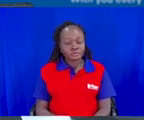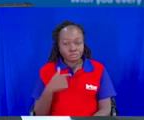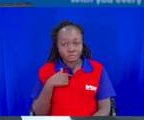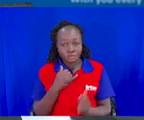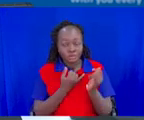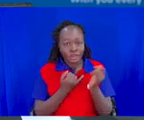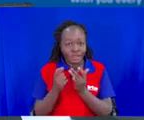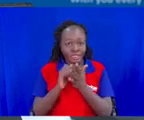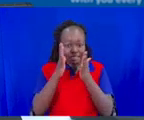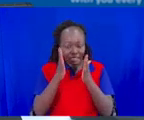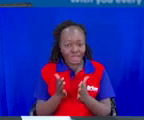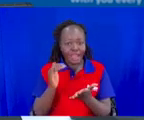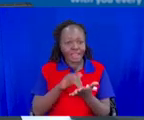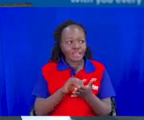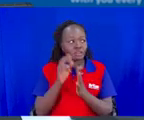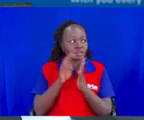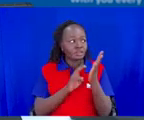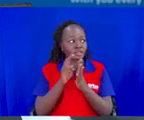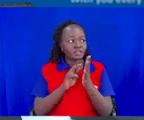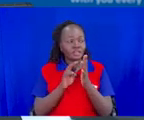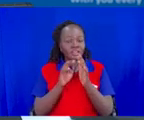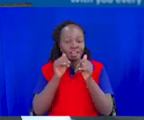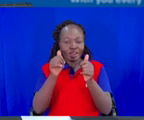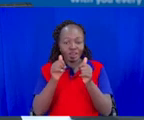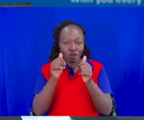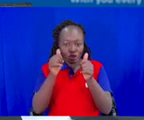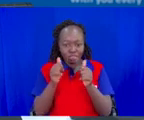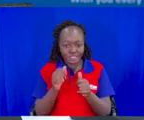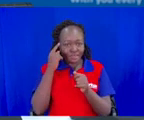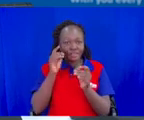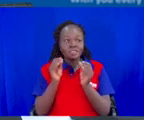the secretary again to read the notice convening this